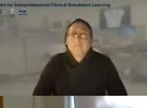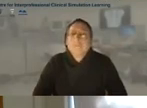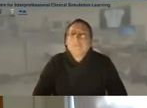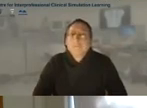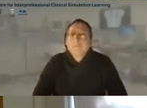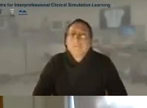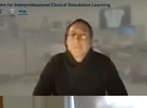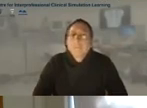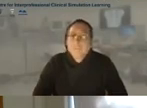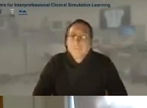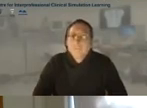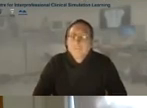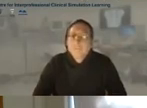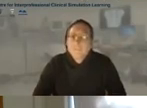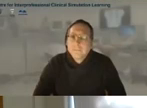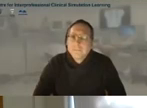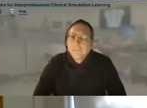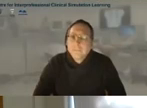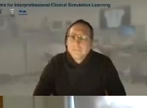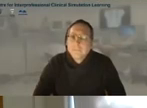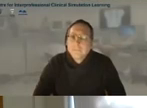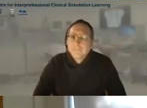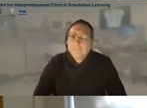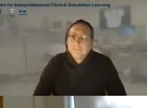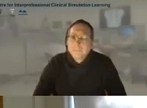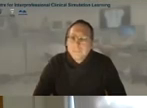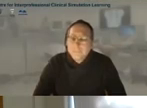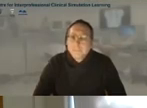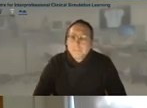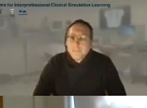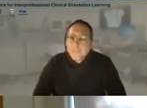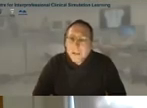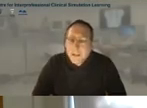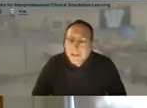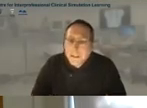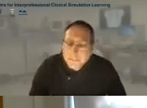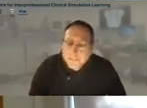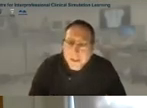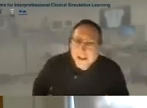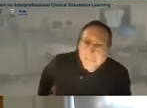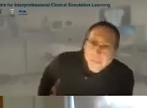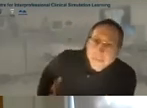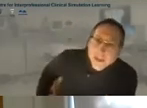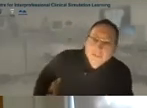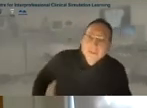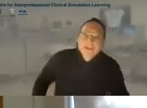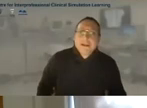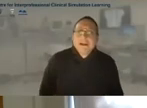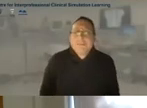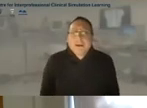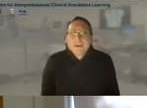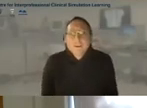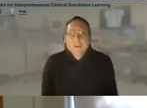Thank you all for joining us today. I will turn things over to our presenters. Excellent. Thank you very much,